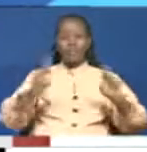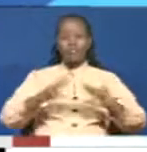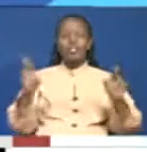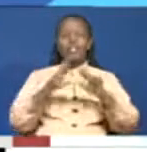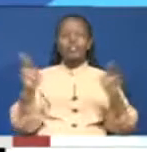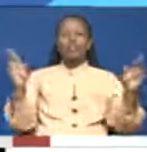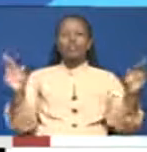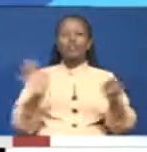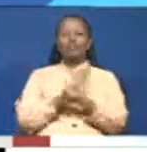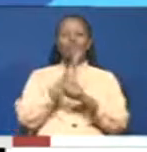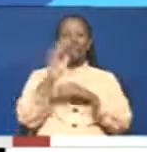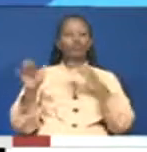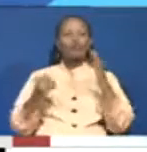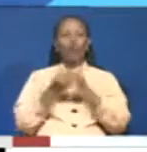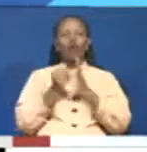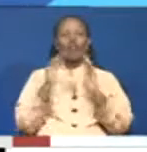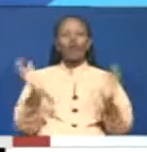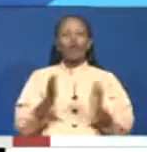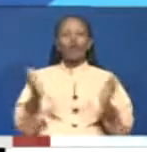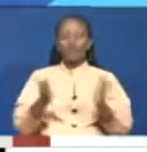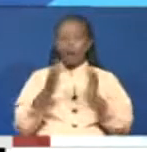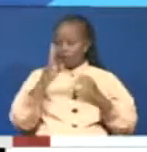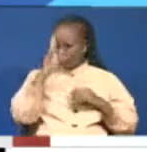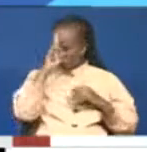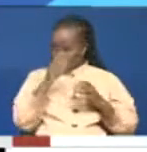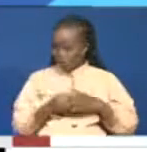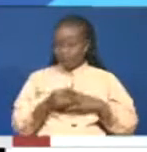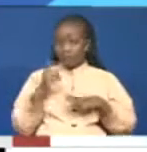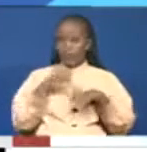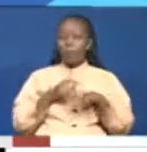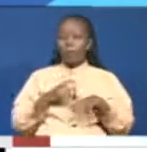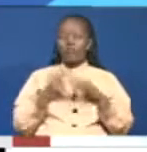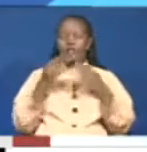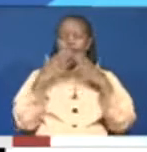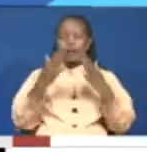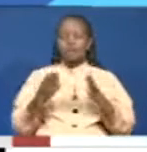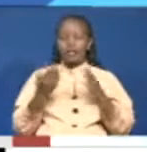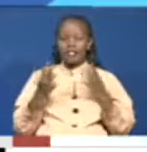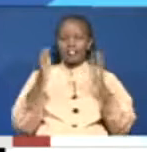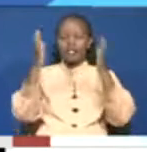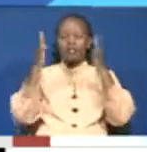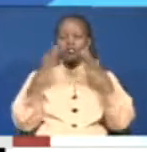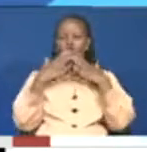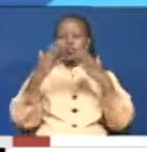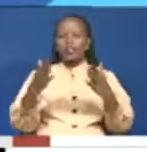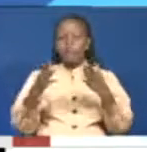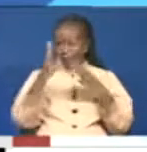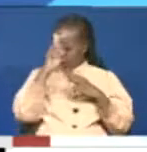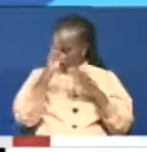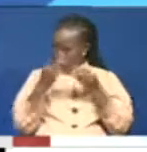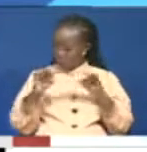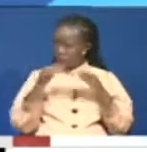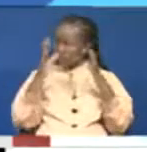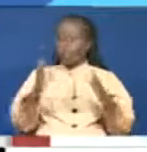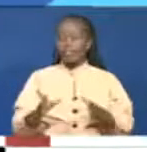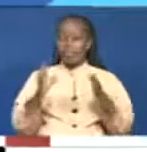ya kuimarisha maslahi yao, akizungumza wakati wa ibada ya pamoja ya kuwashukuru maafisa wa usalama katika kanisa la Holy